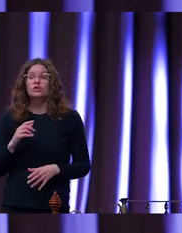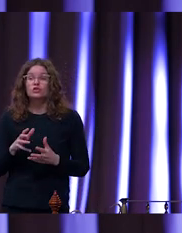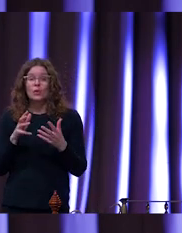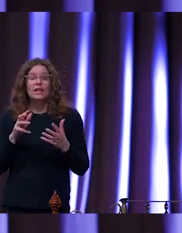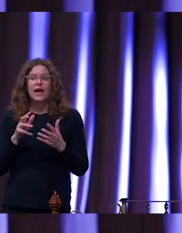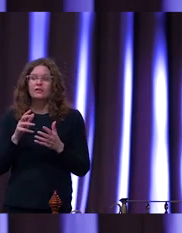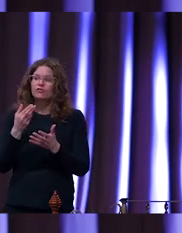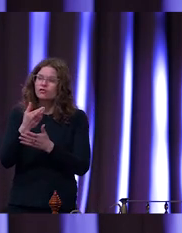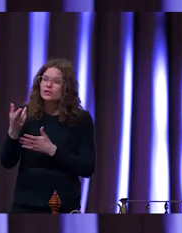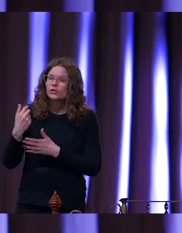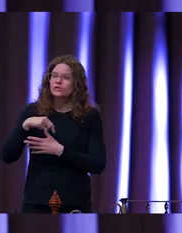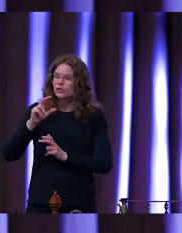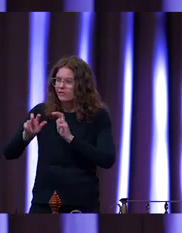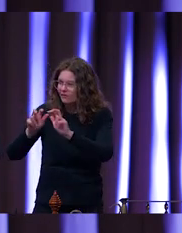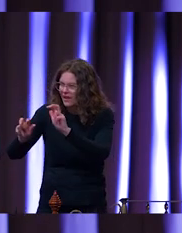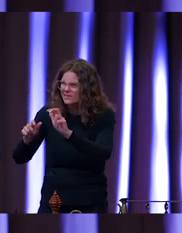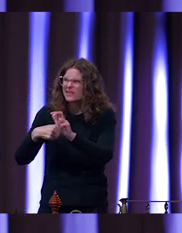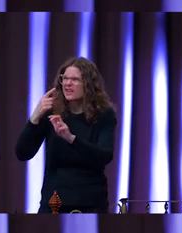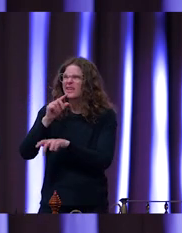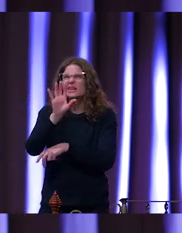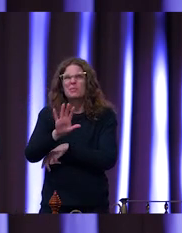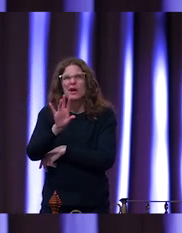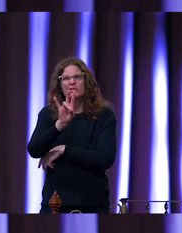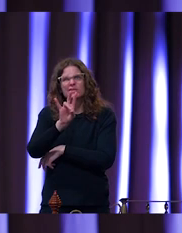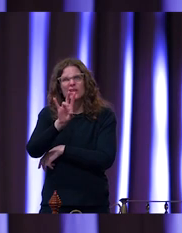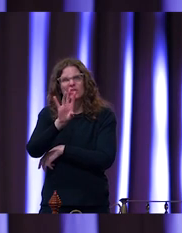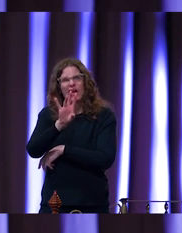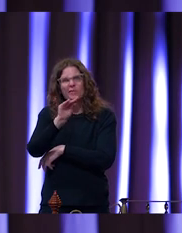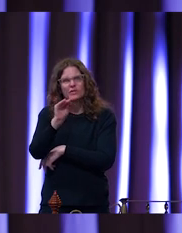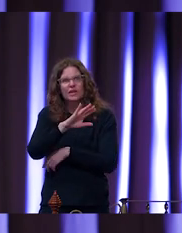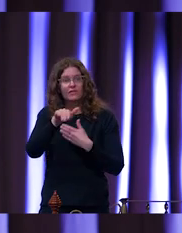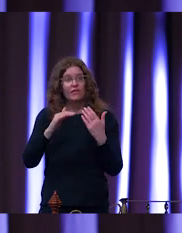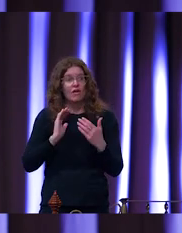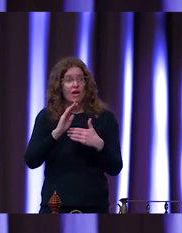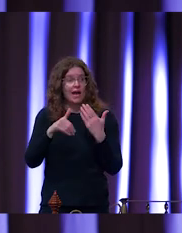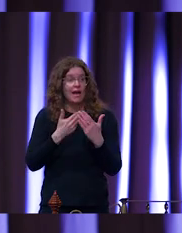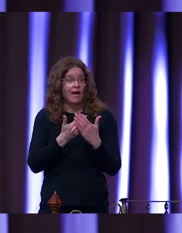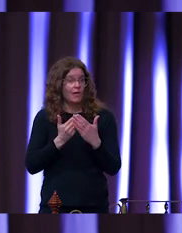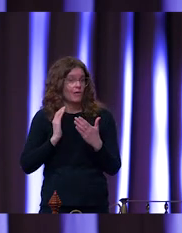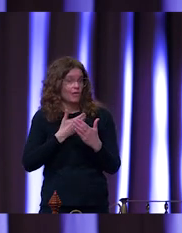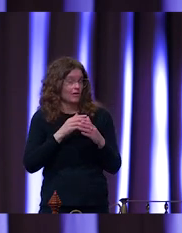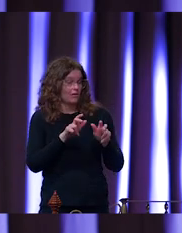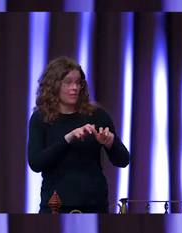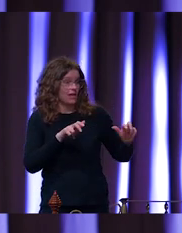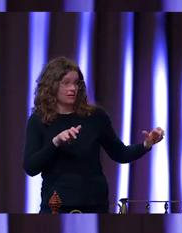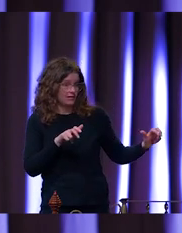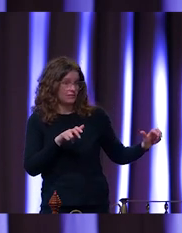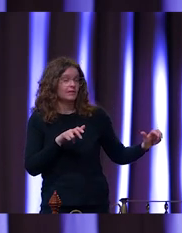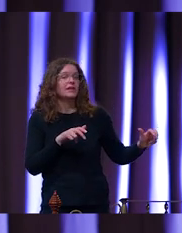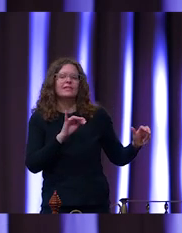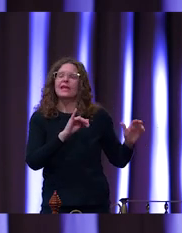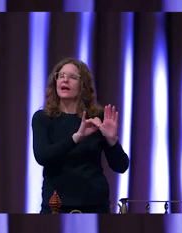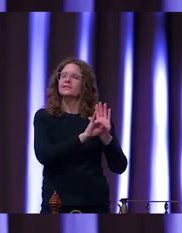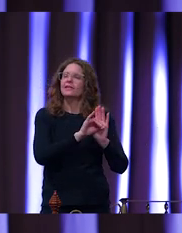that. And I think about 75%, I think, of the panelists that we do have reviewing our applications identify as BIPOC. So that helps